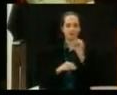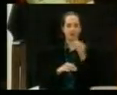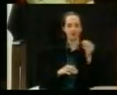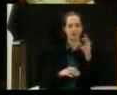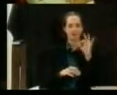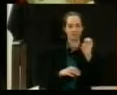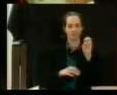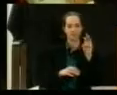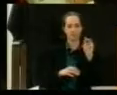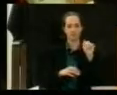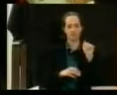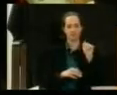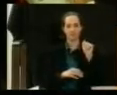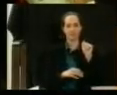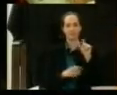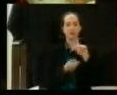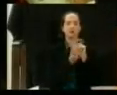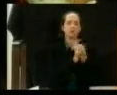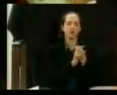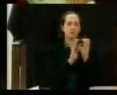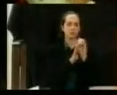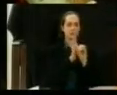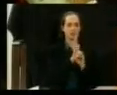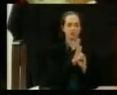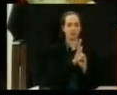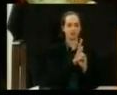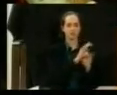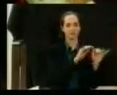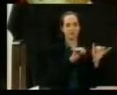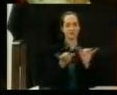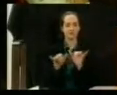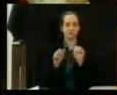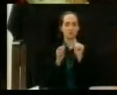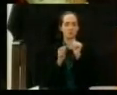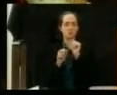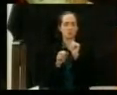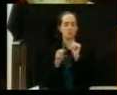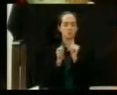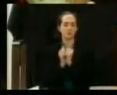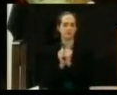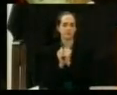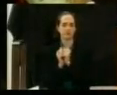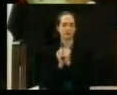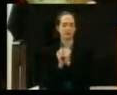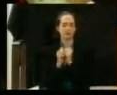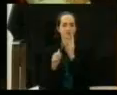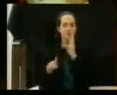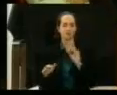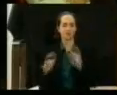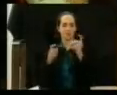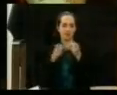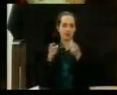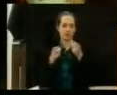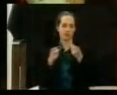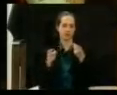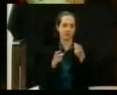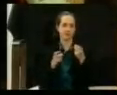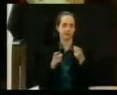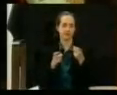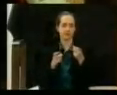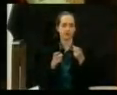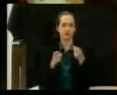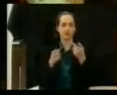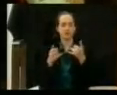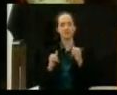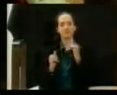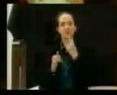consistent with the terms of art that are used in floodplain management. And the ordinance itself refers to the 500-year